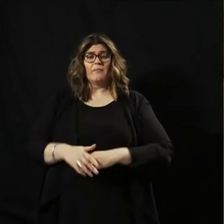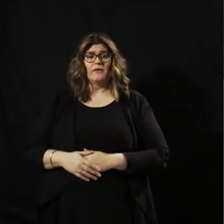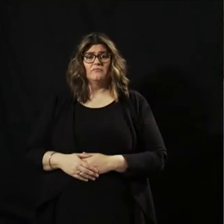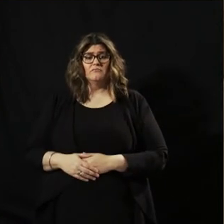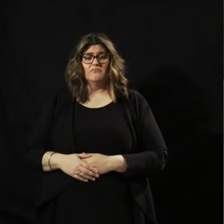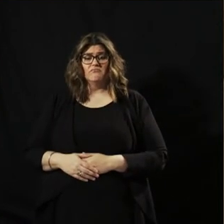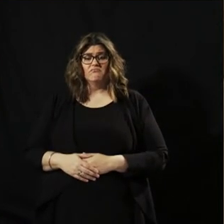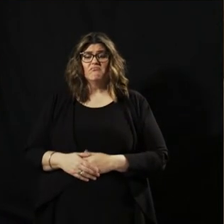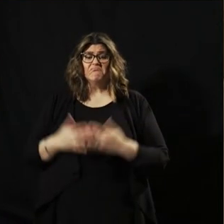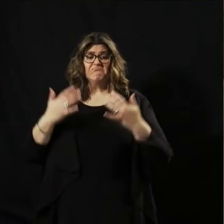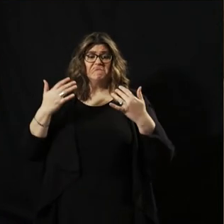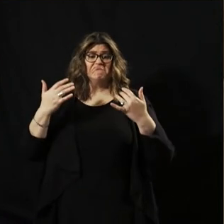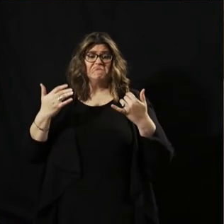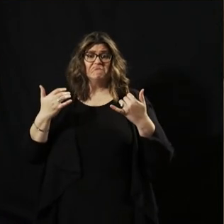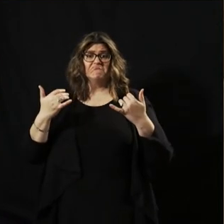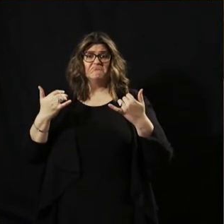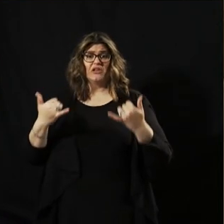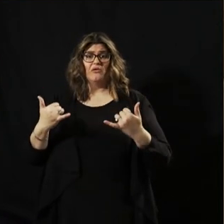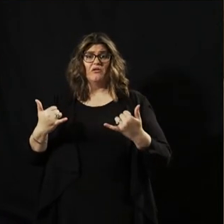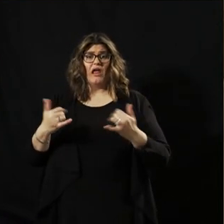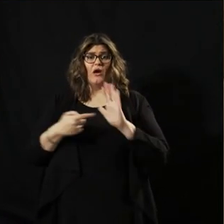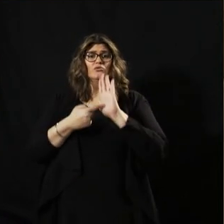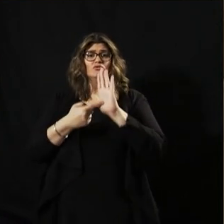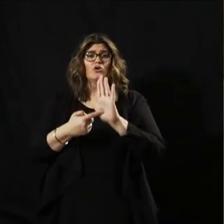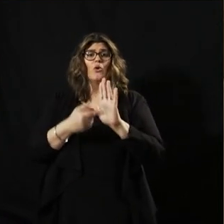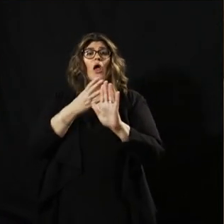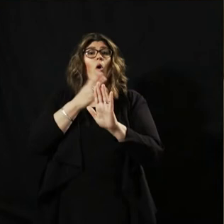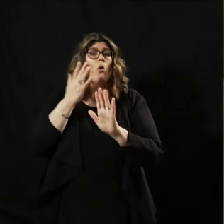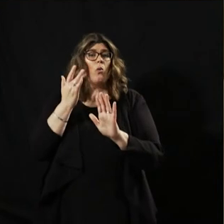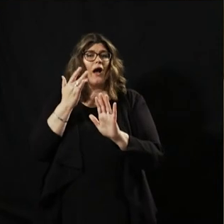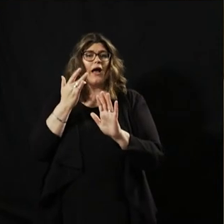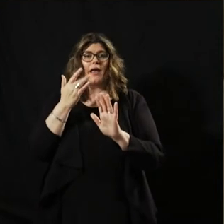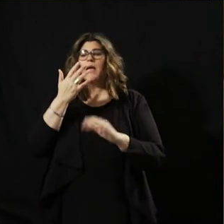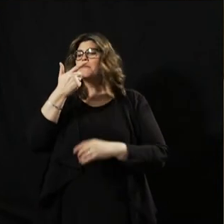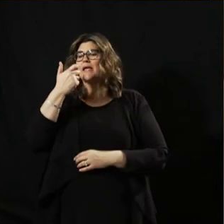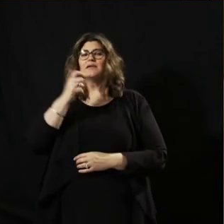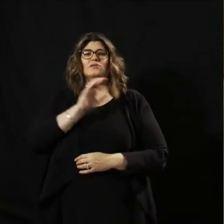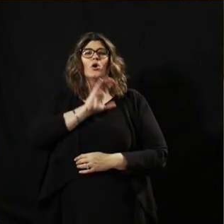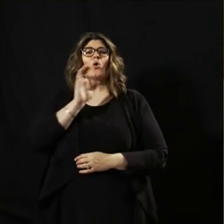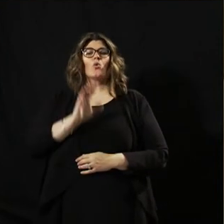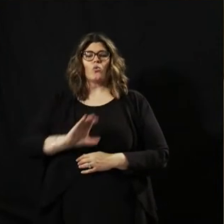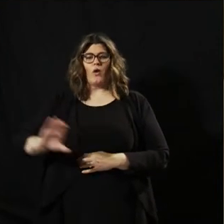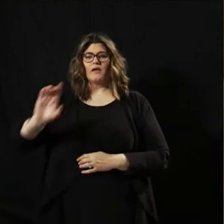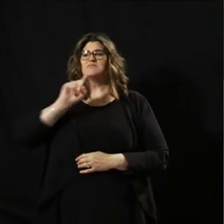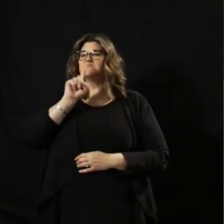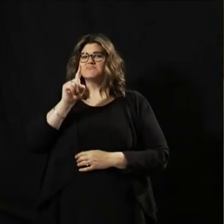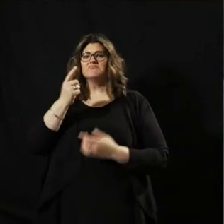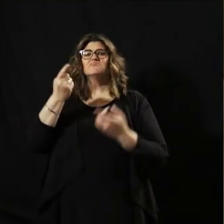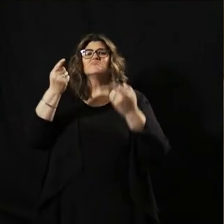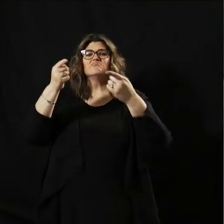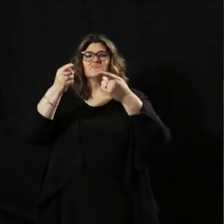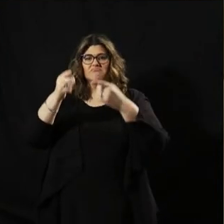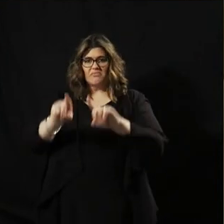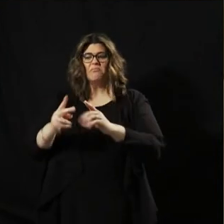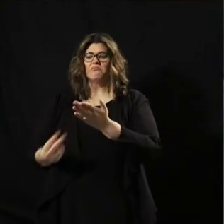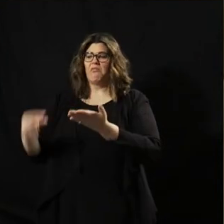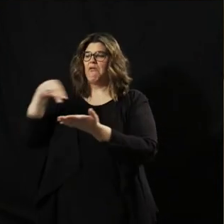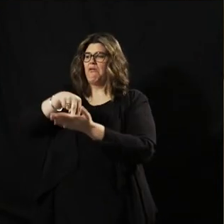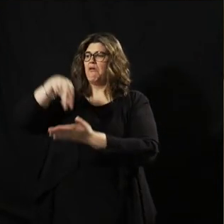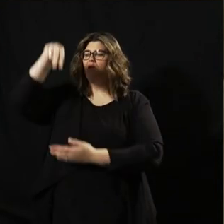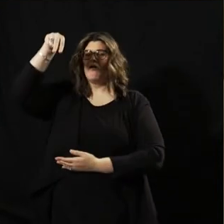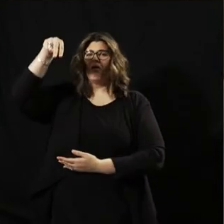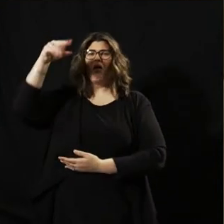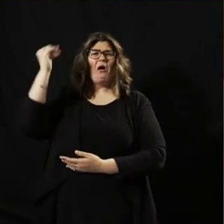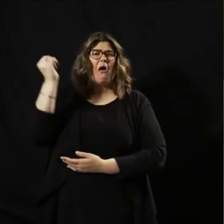now relativized because Christ has risen from the dead. Wealth and